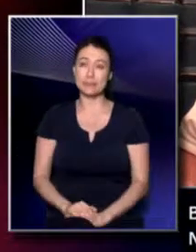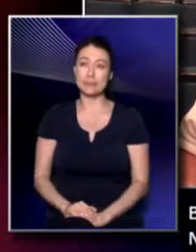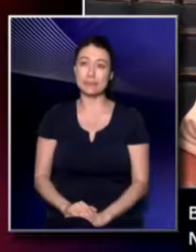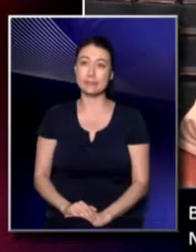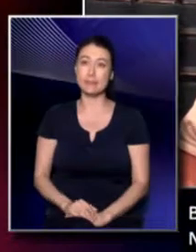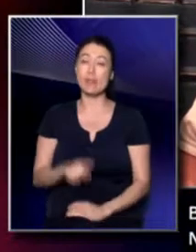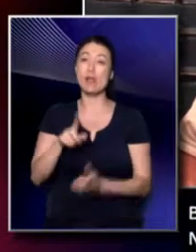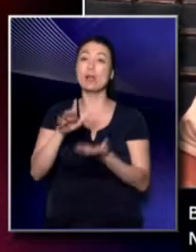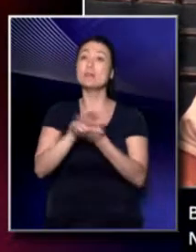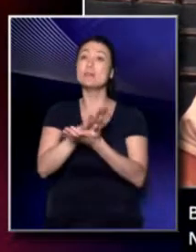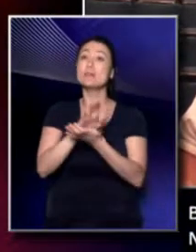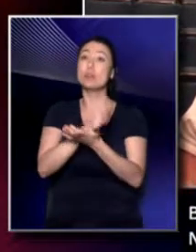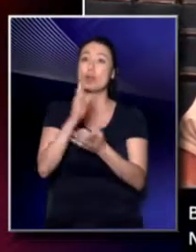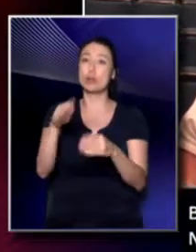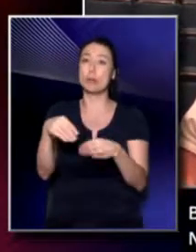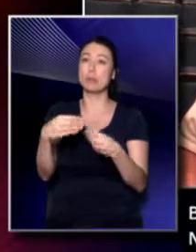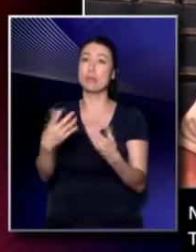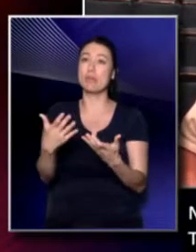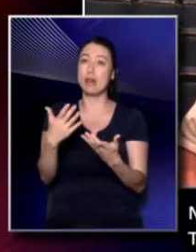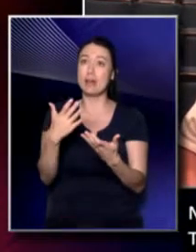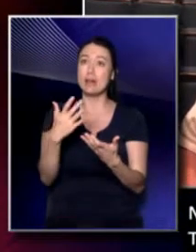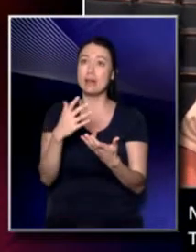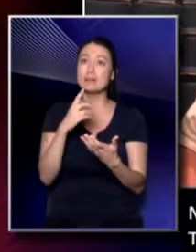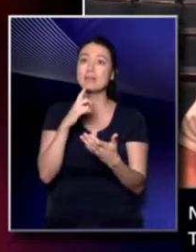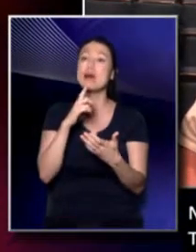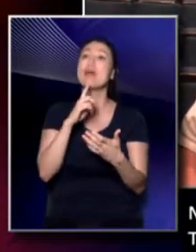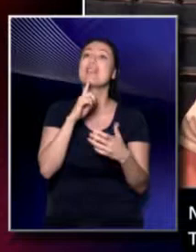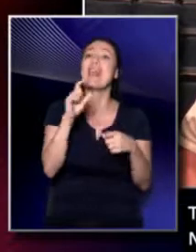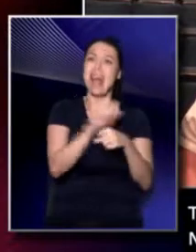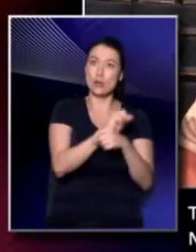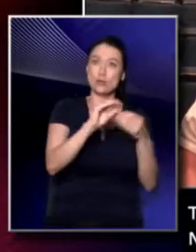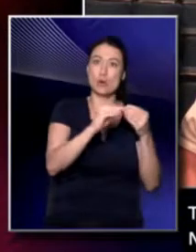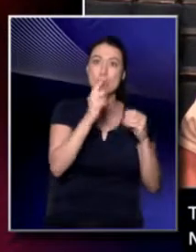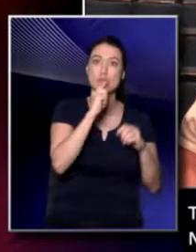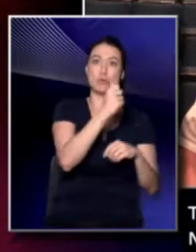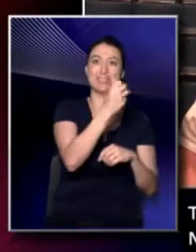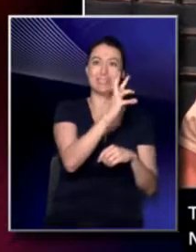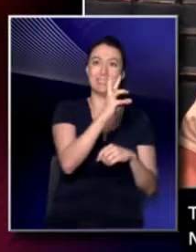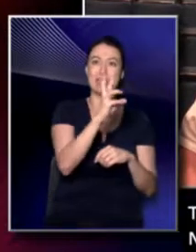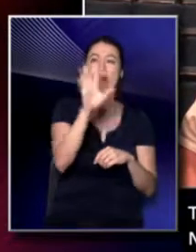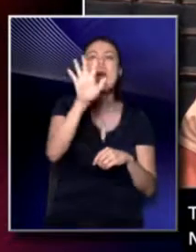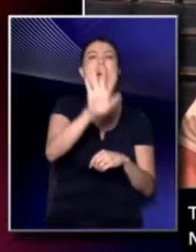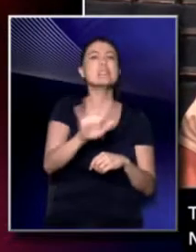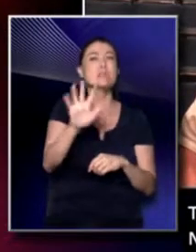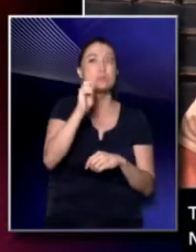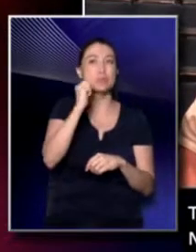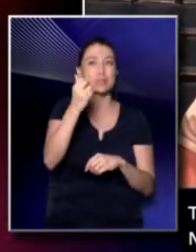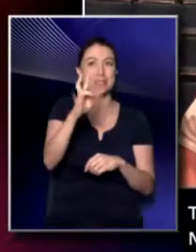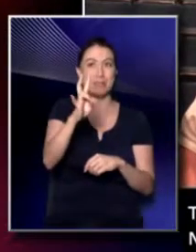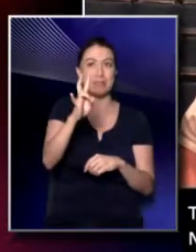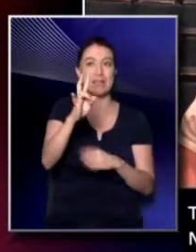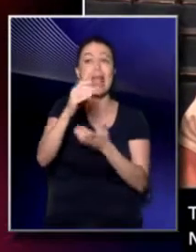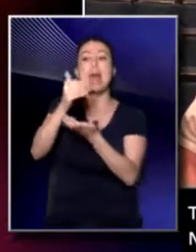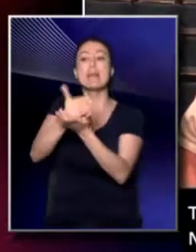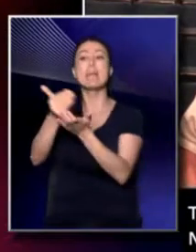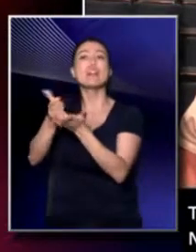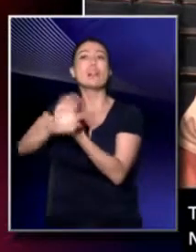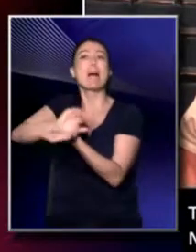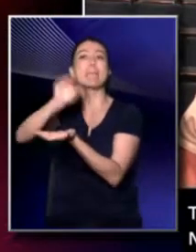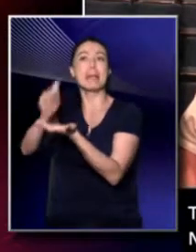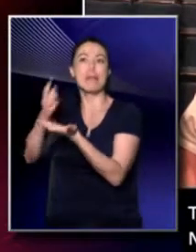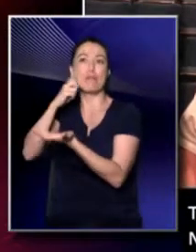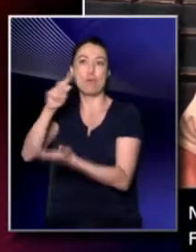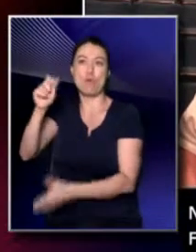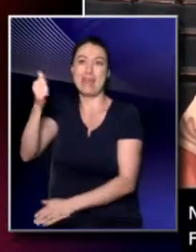The document provides actual numbers for 16, estimates for 17, and budget amounts for 18.